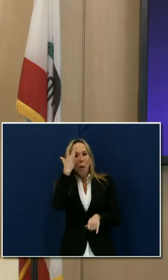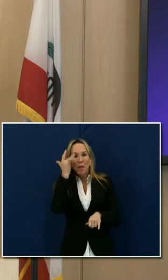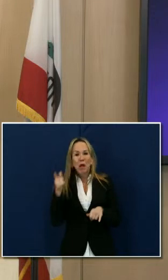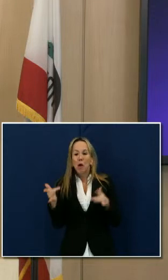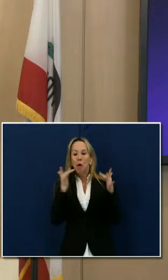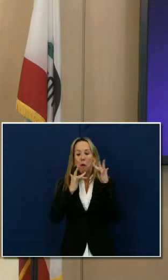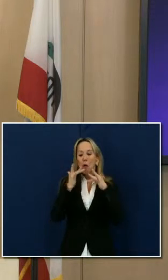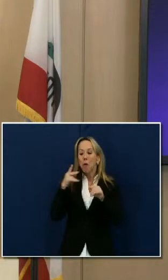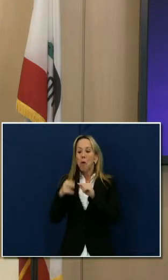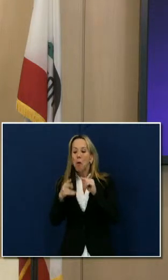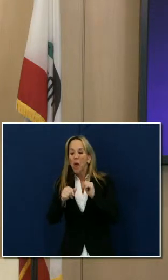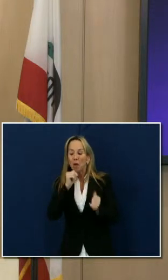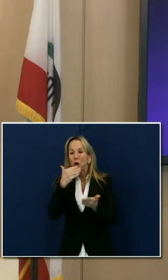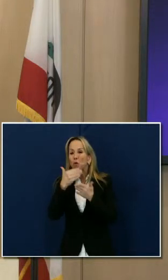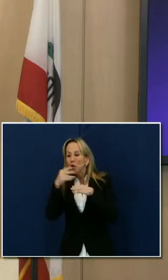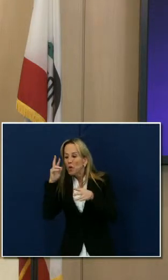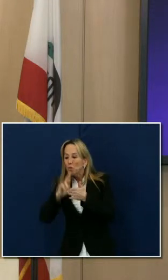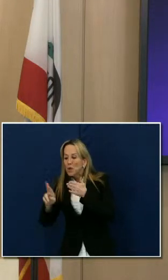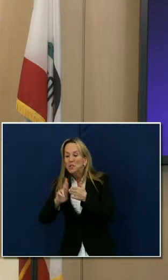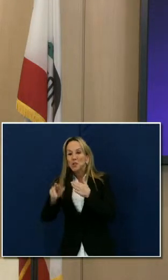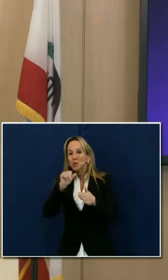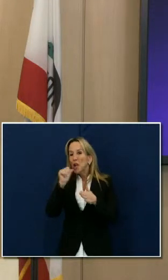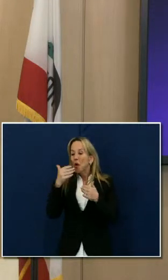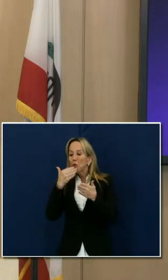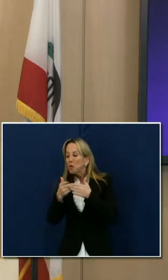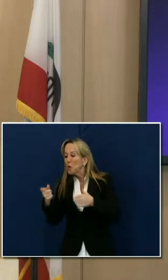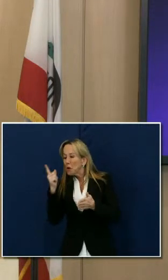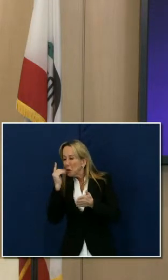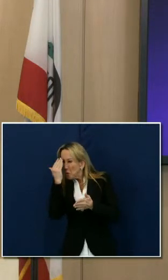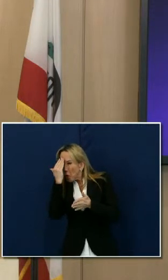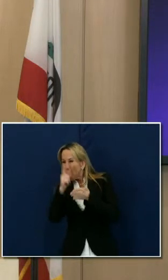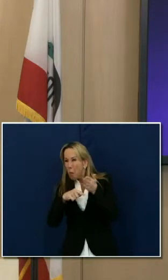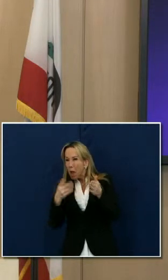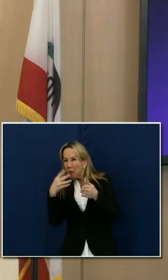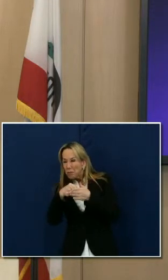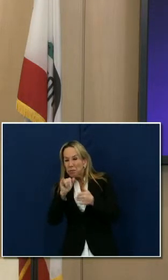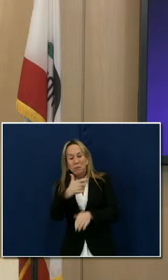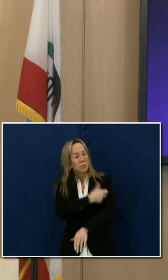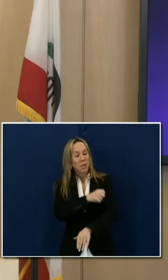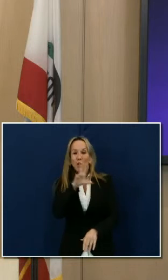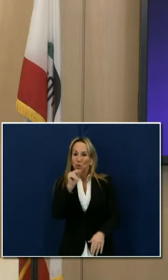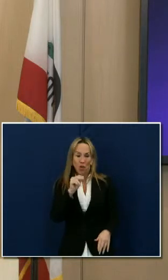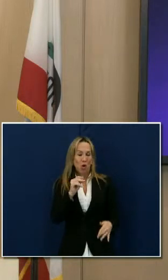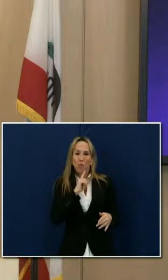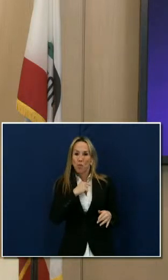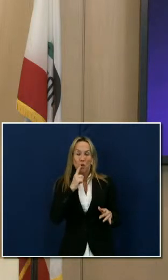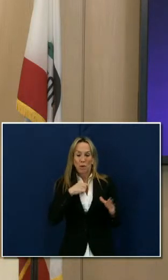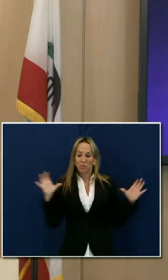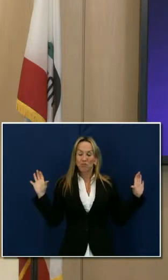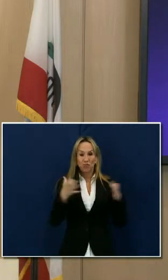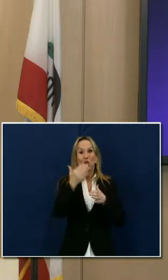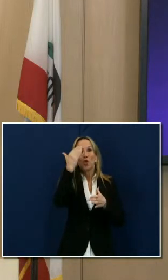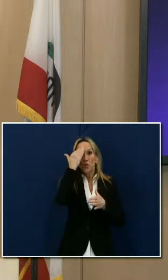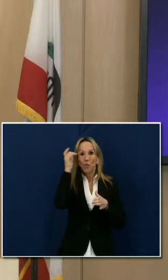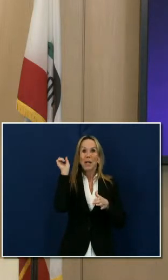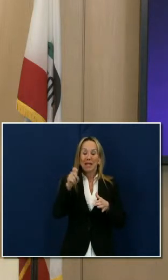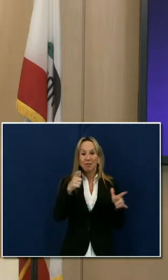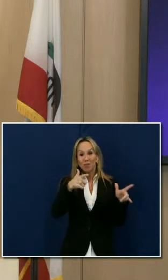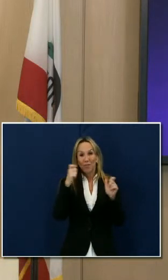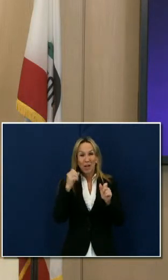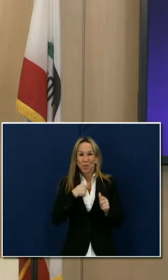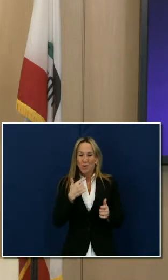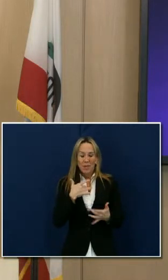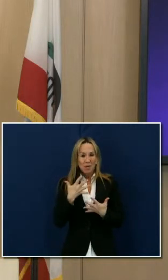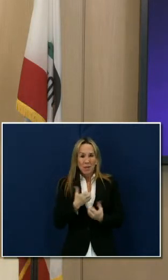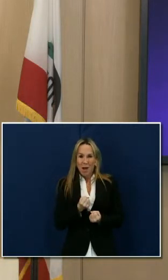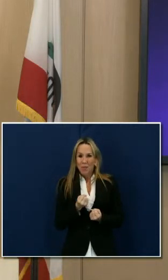it wasn't studied, not because it wasn't researched, but because of the desire and need to get this done quicker. And so we have great confidence that the vaccine